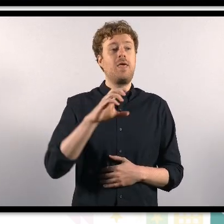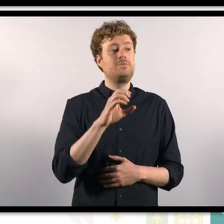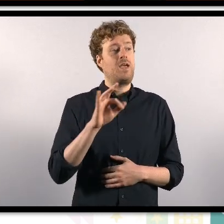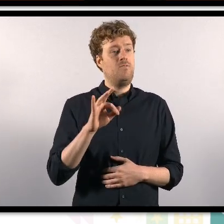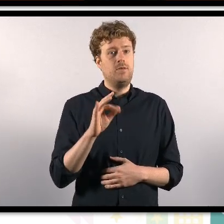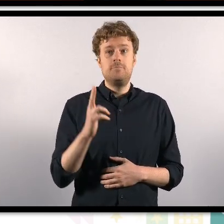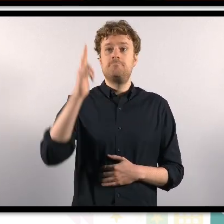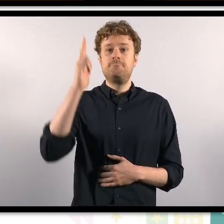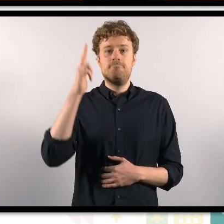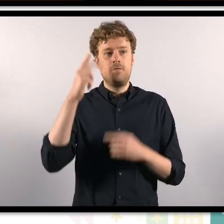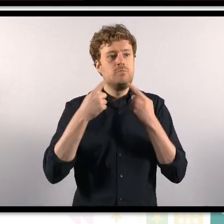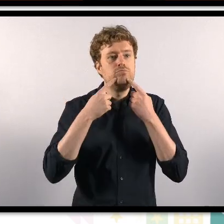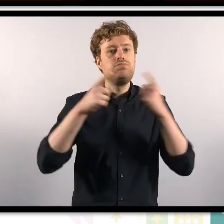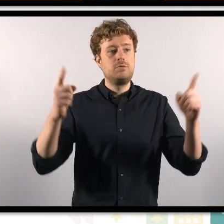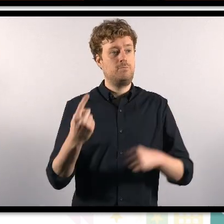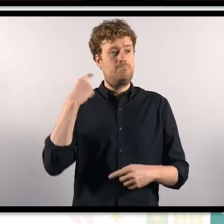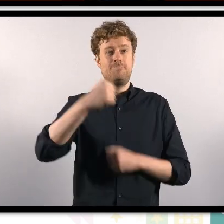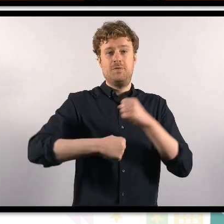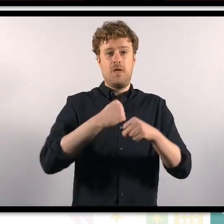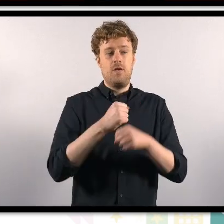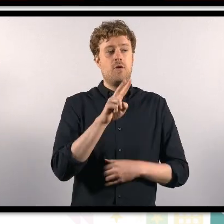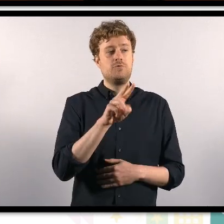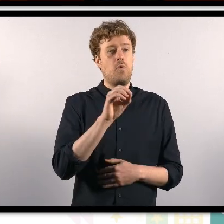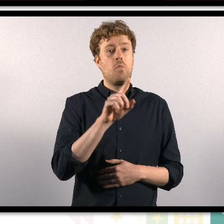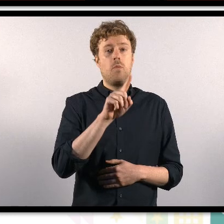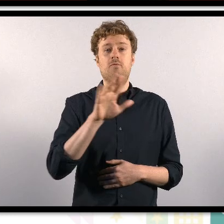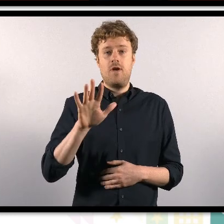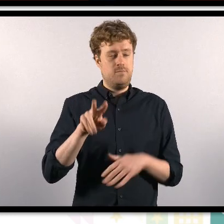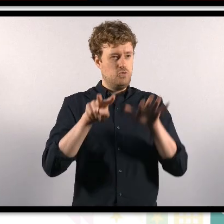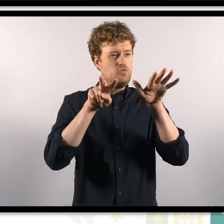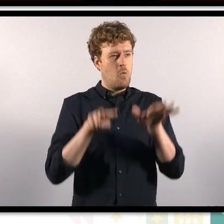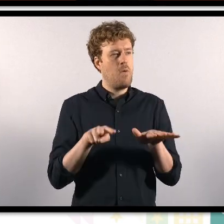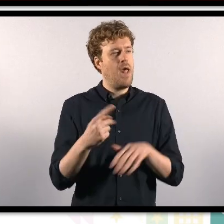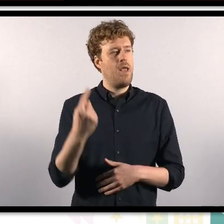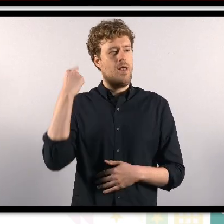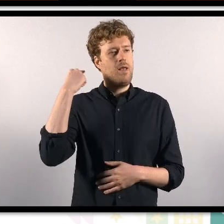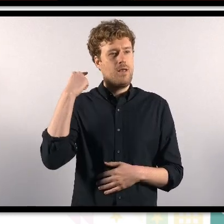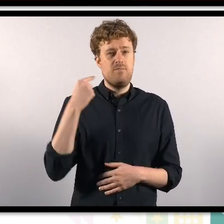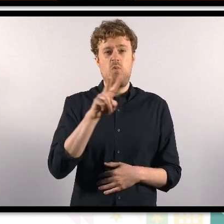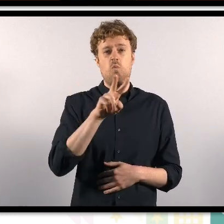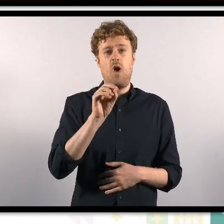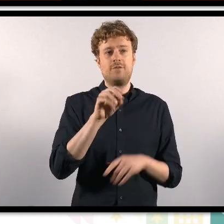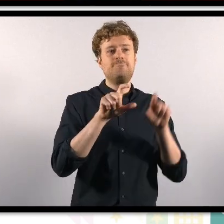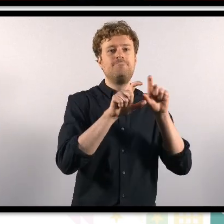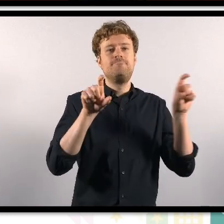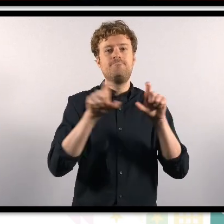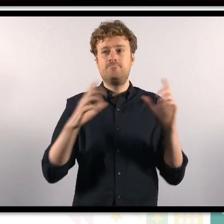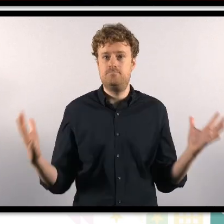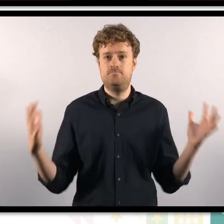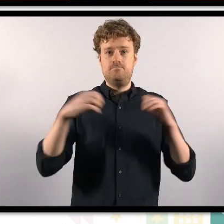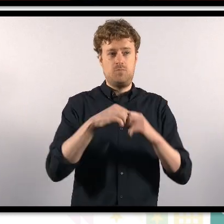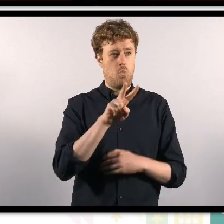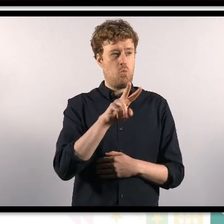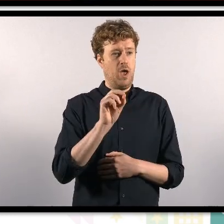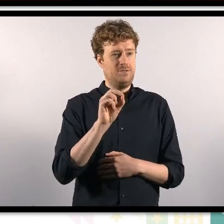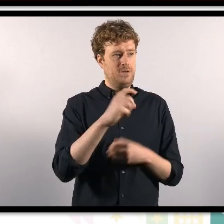Times building in Manhattan. Thank you, New York Times, for the space. It was great. And then in March 2016, we formalized the Cloud Native Technical